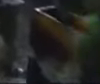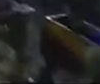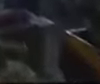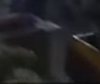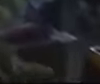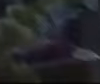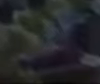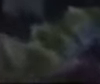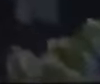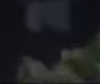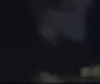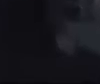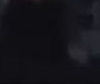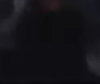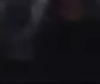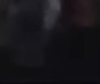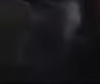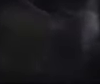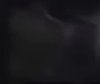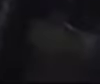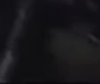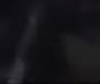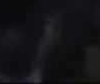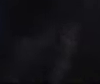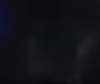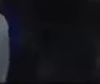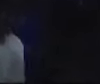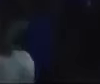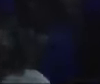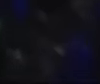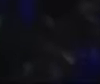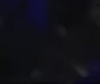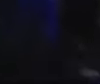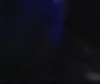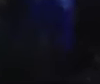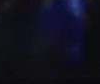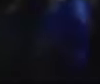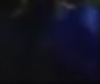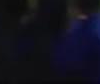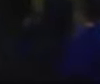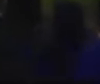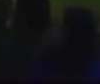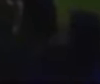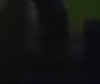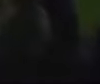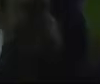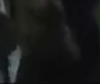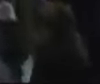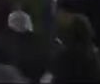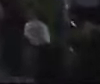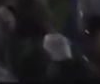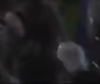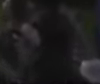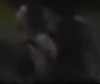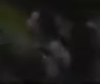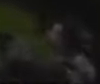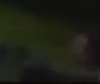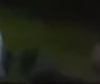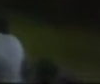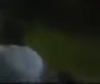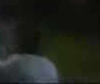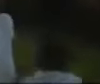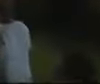glory? It says the Lord strong and mighty. The Lord mighty in battle. I stand as one sent by